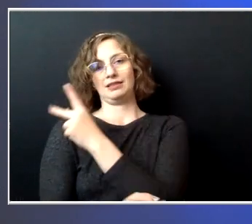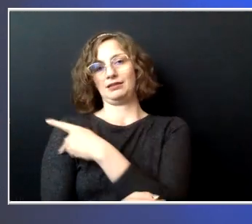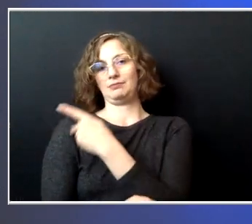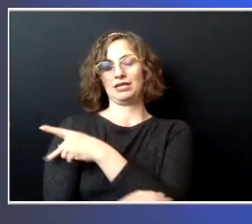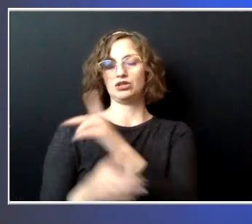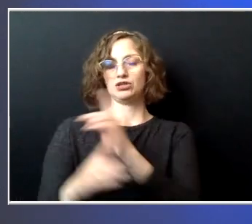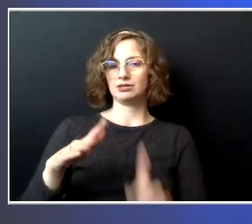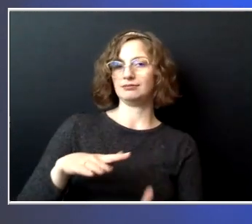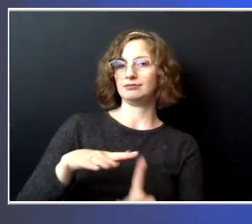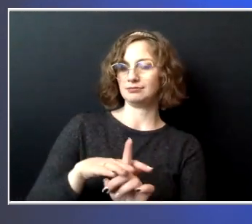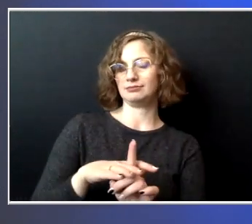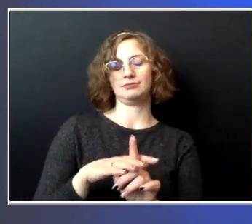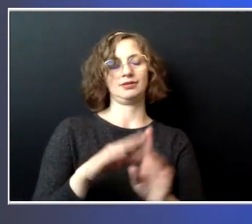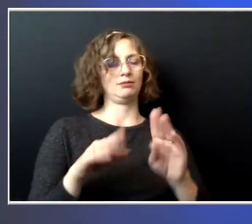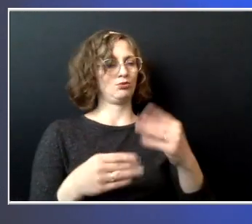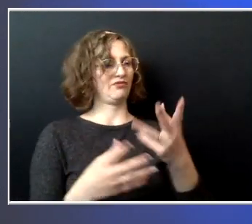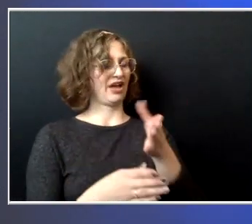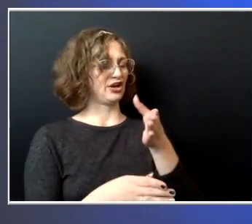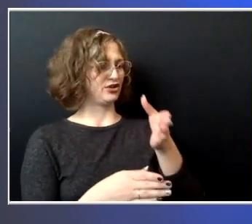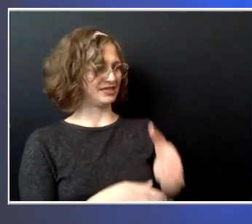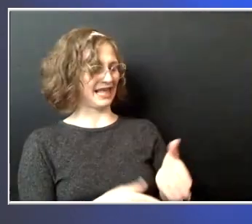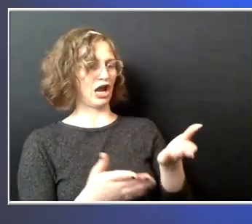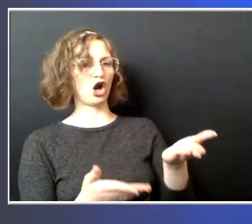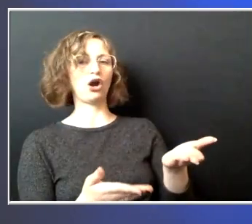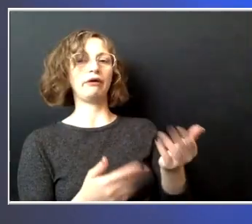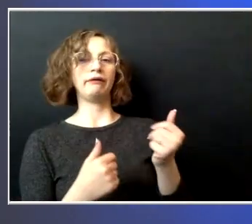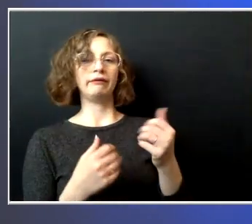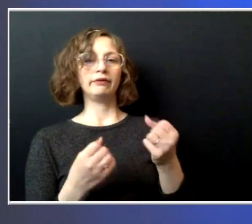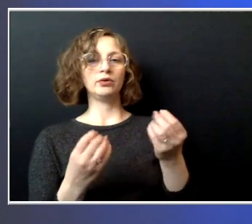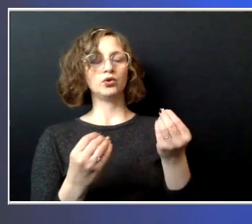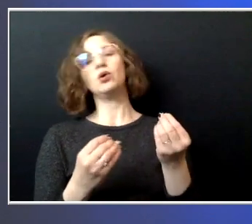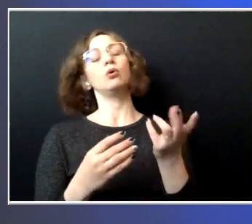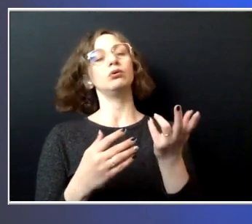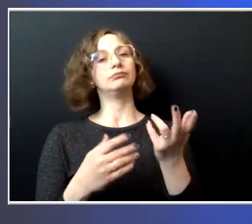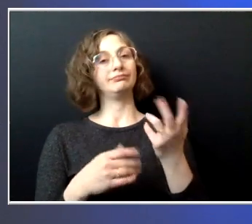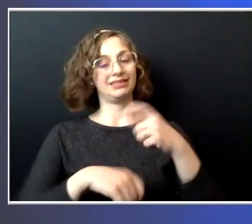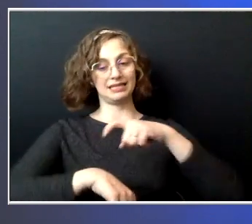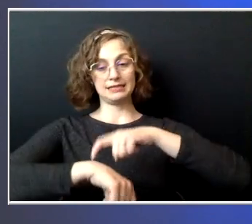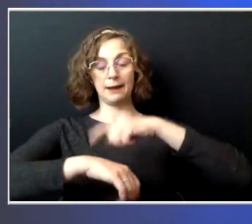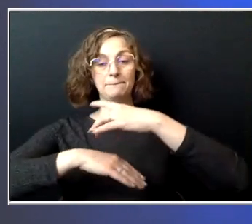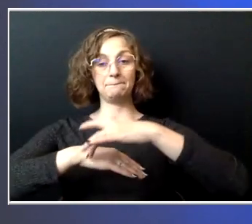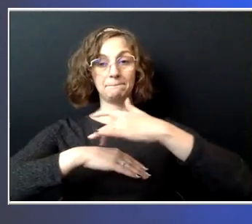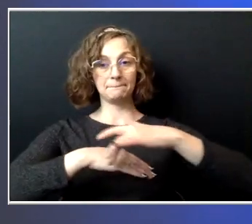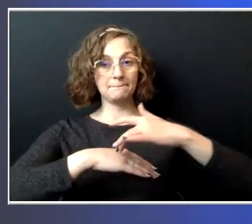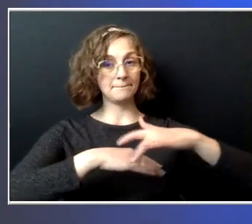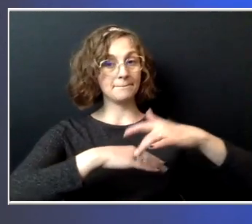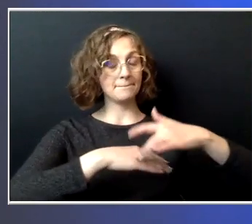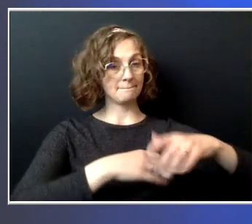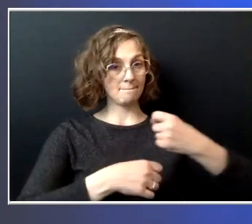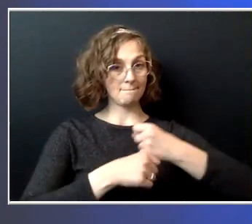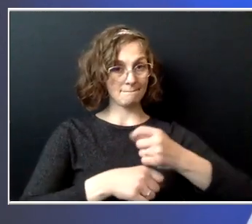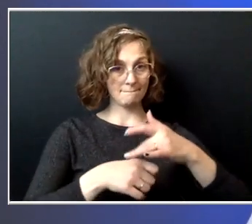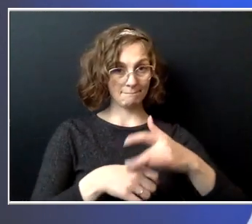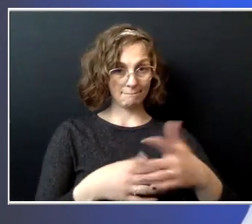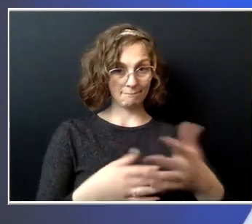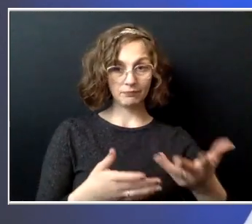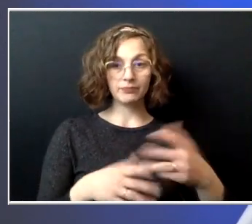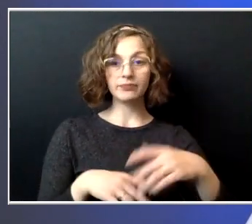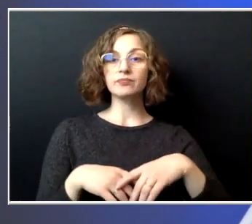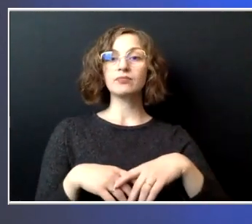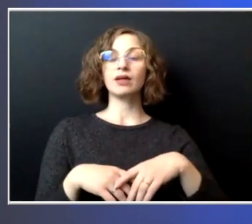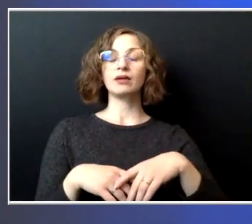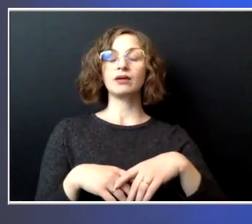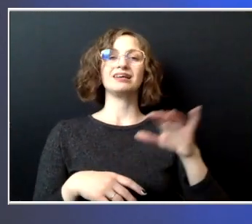connected. So keeping those slots open is important, because otherwise a provider could be doing something else. They could be